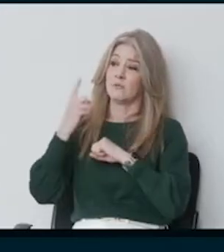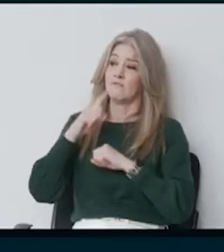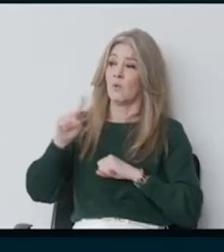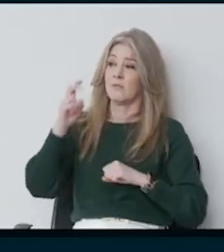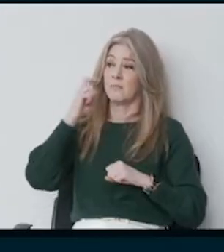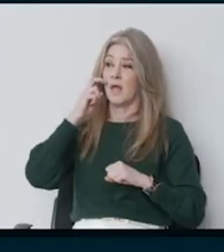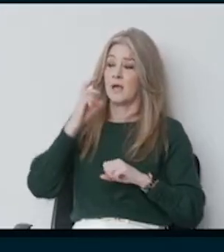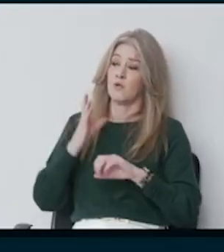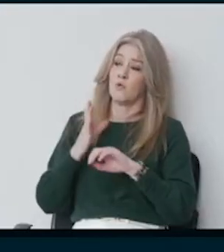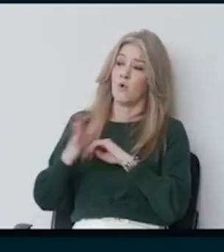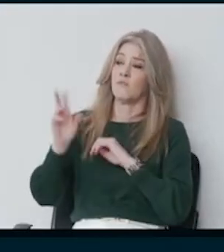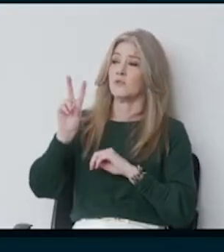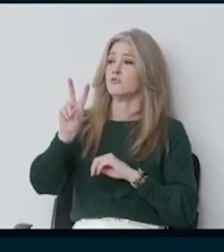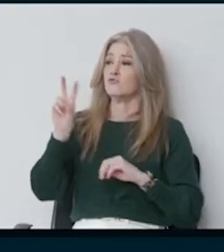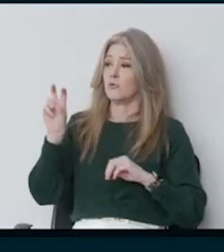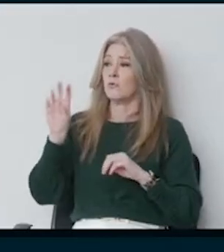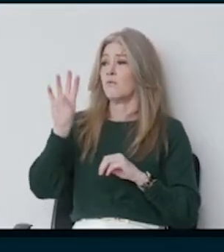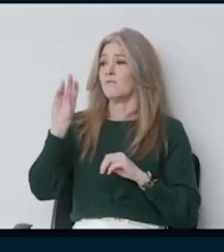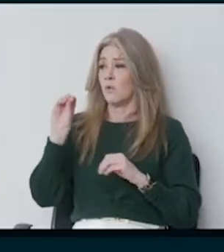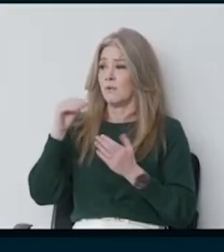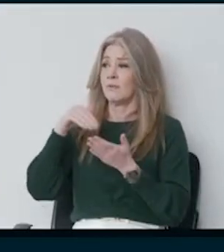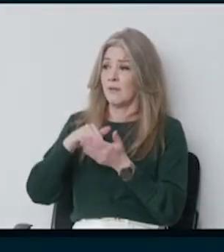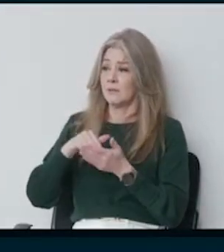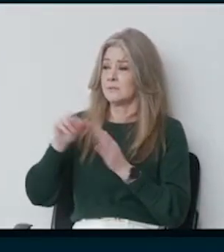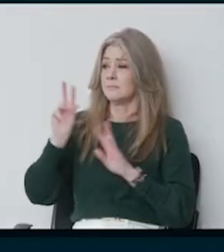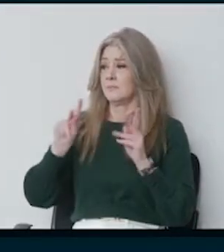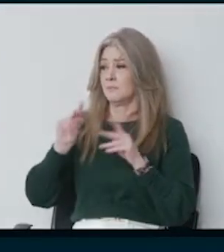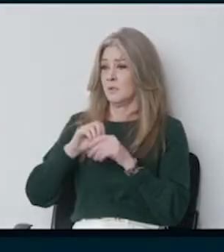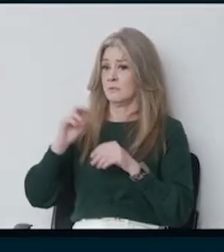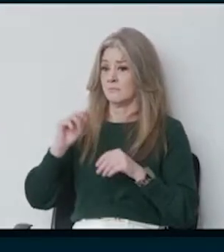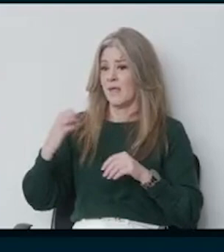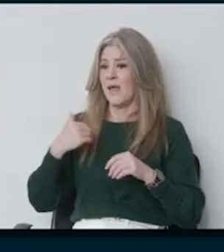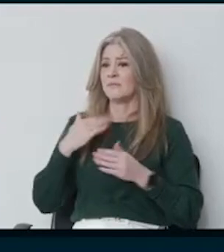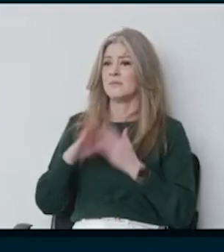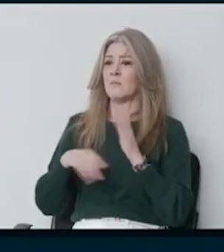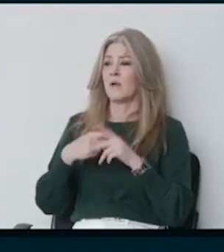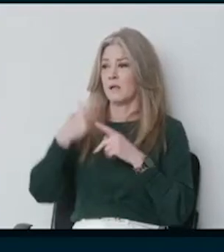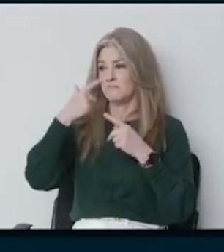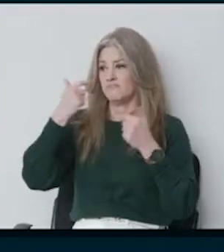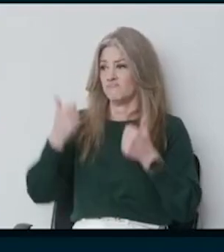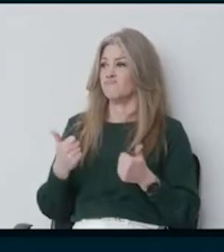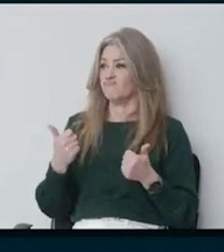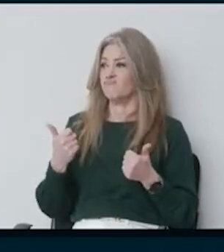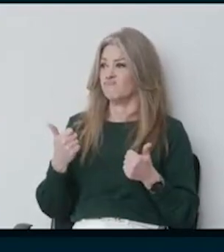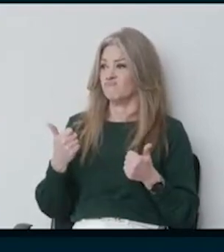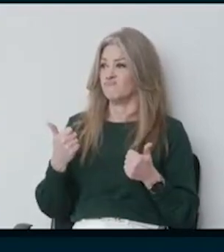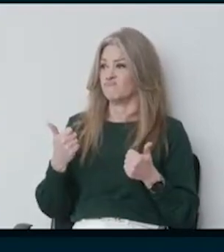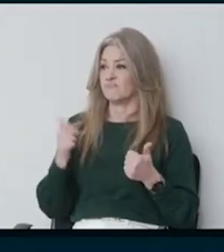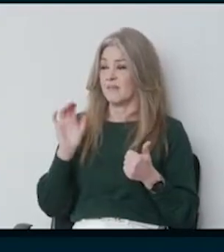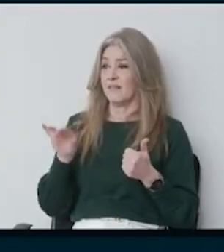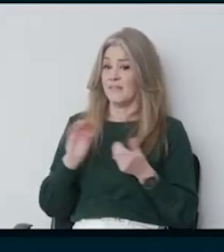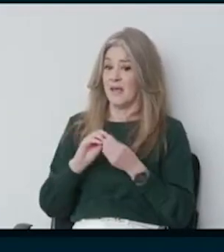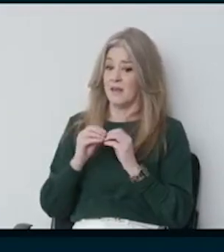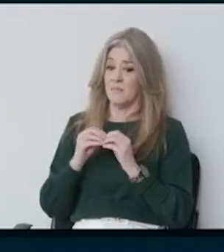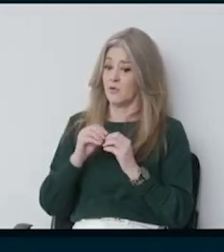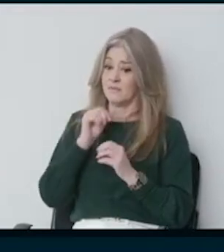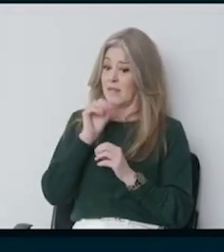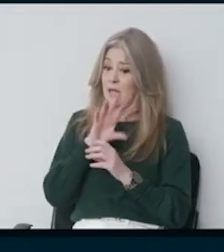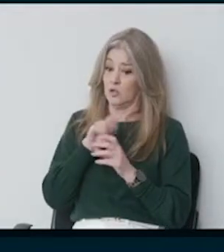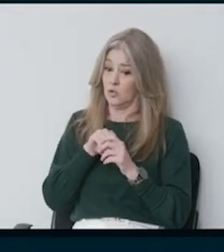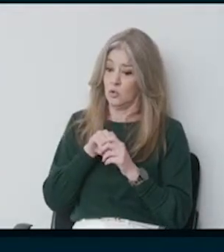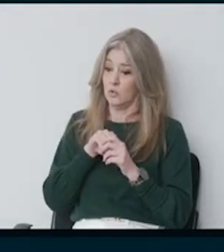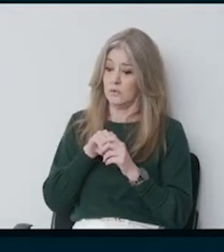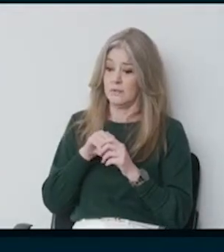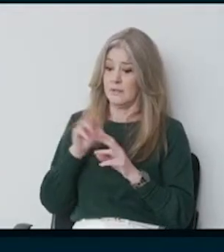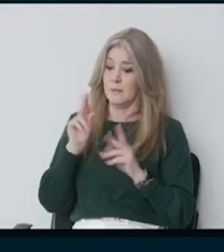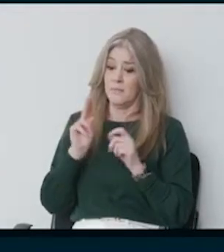that over 240,000 North Carolinians have some form of vision disability. And that number does not even include